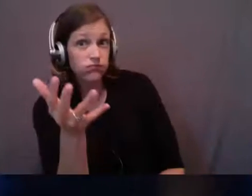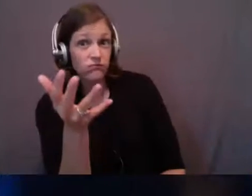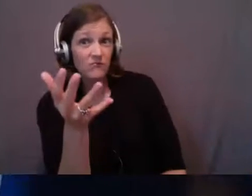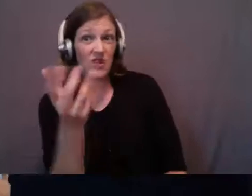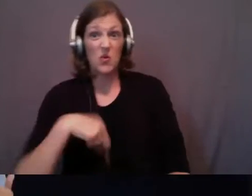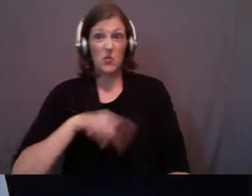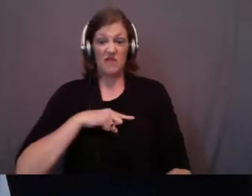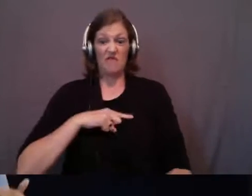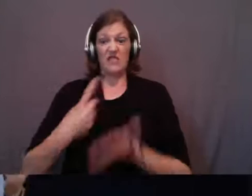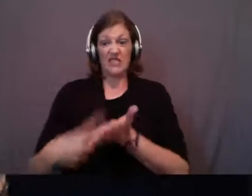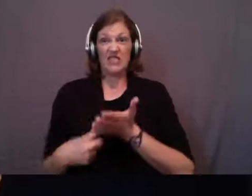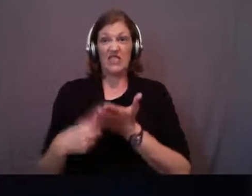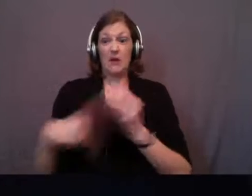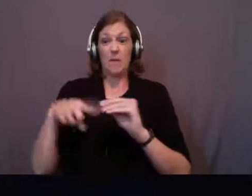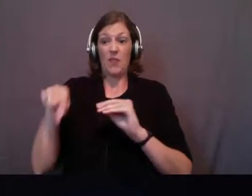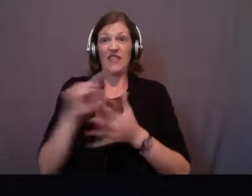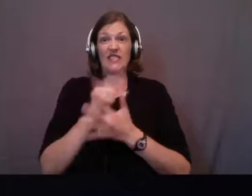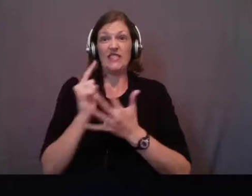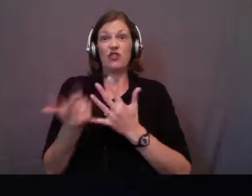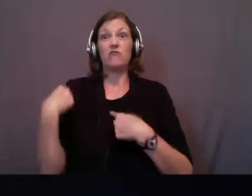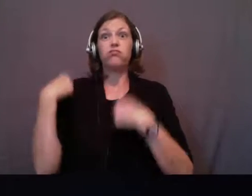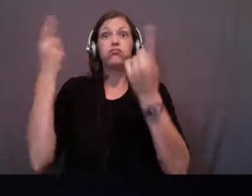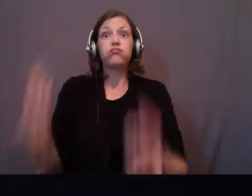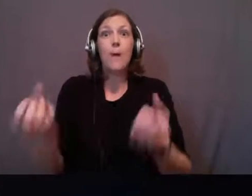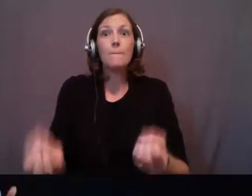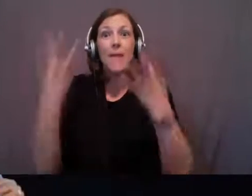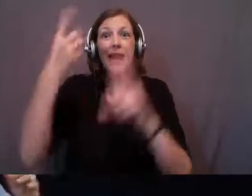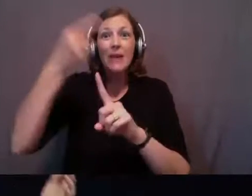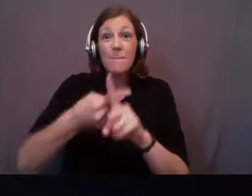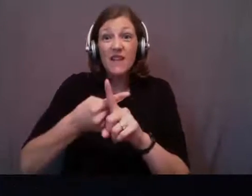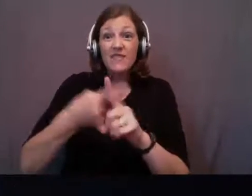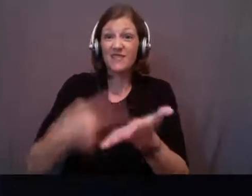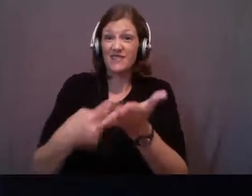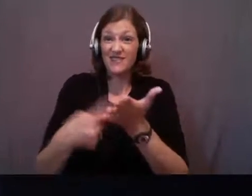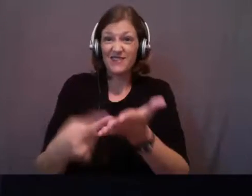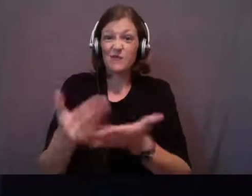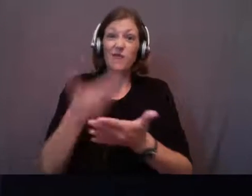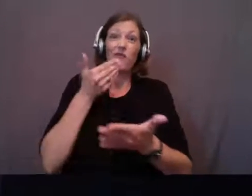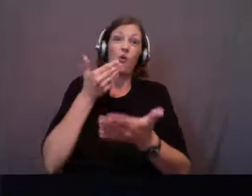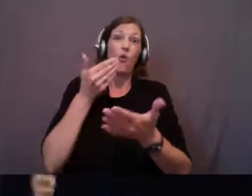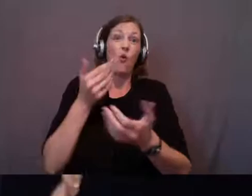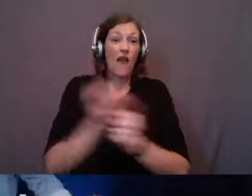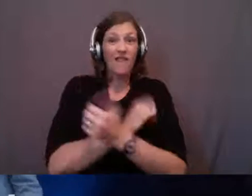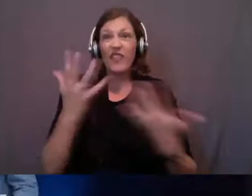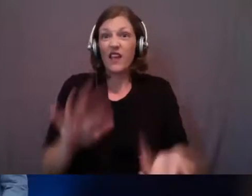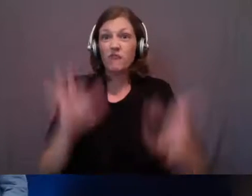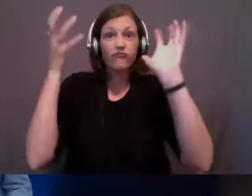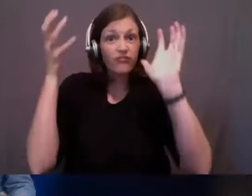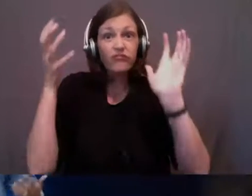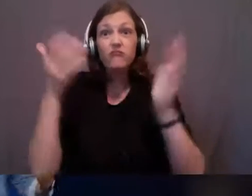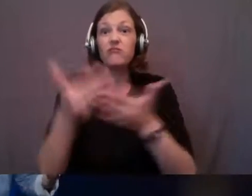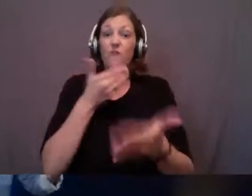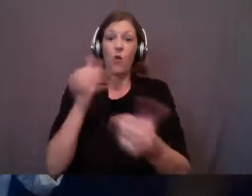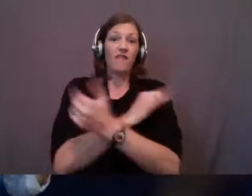have been talking about this series for months now. We talked about this before the unrest. We talked about this before everything began to